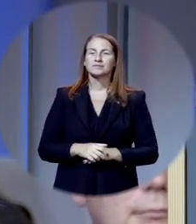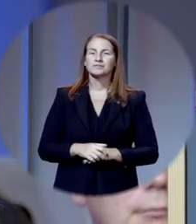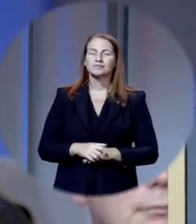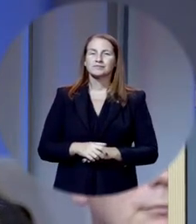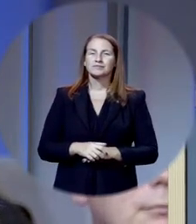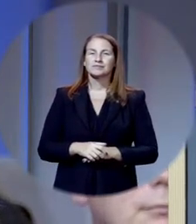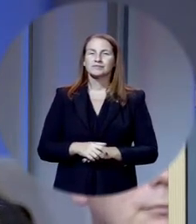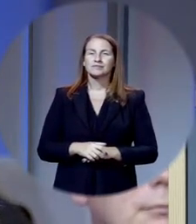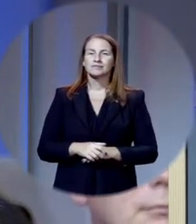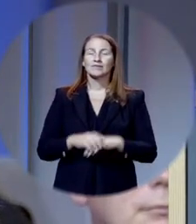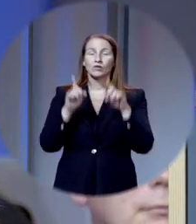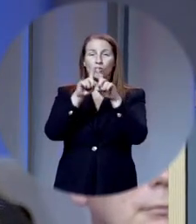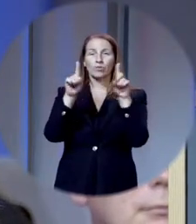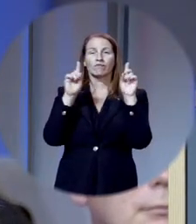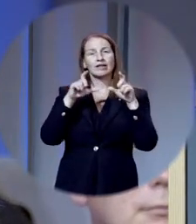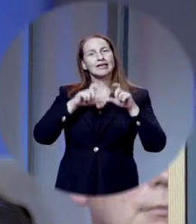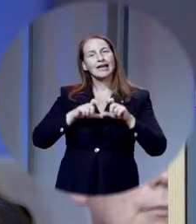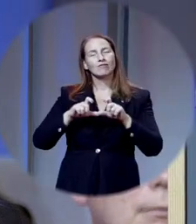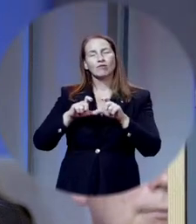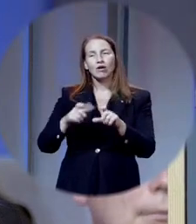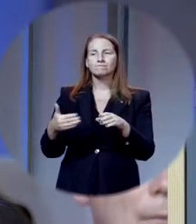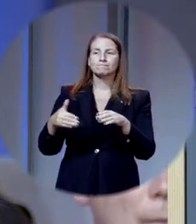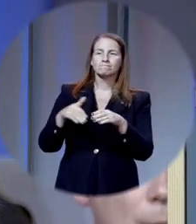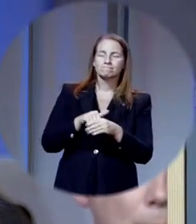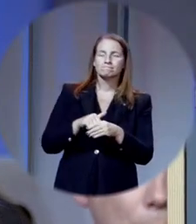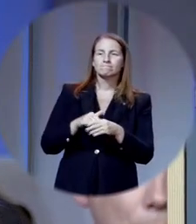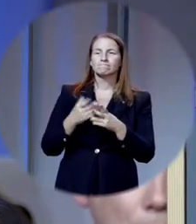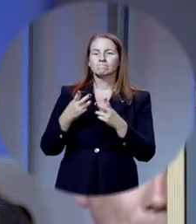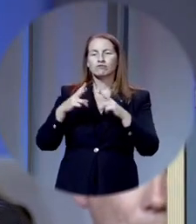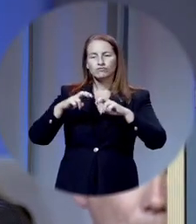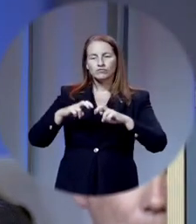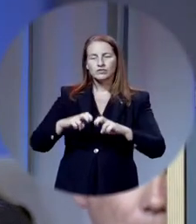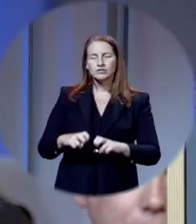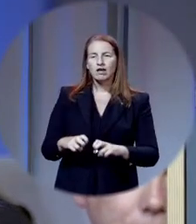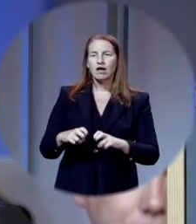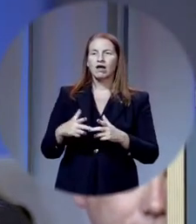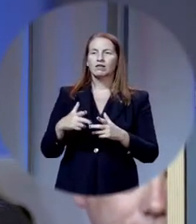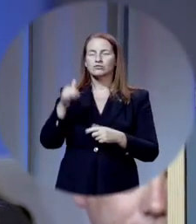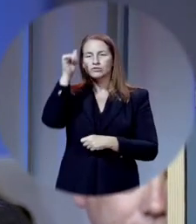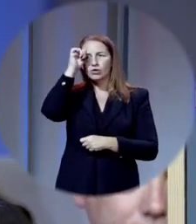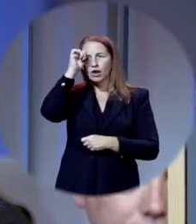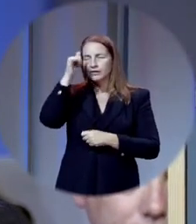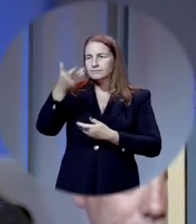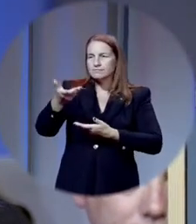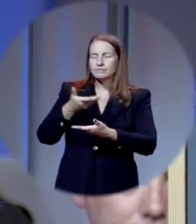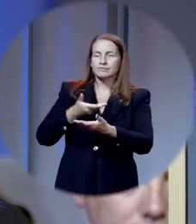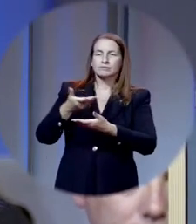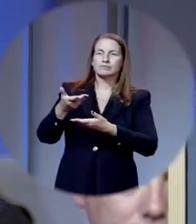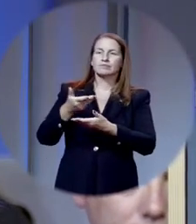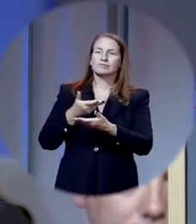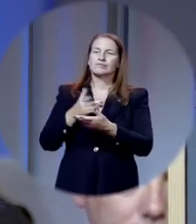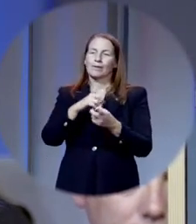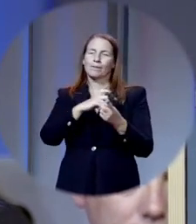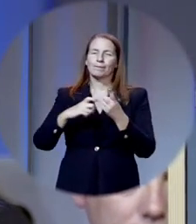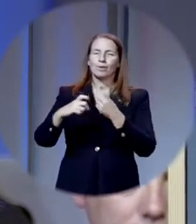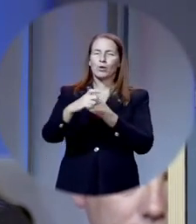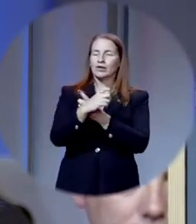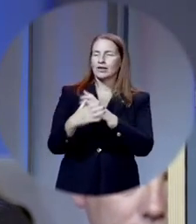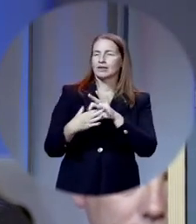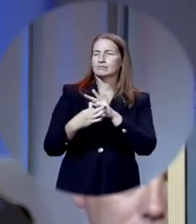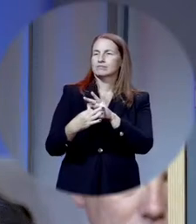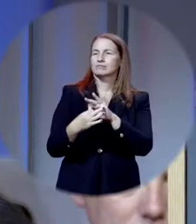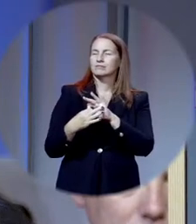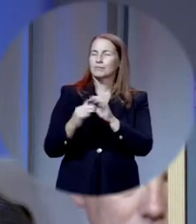The university will continue to play its part, ensuring that our research, our knowledge exchange, our community engagement,